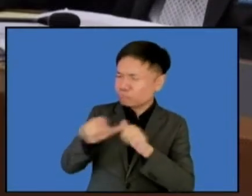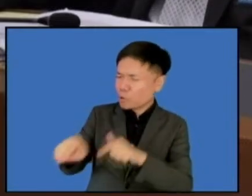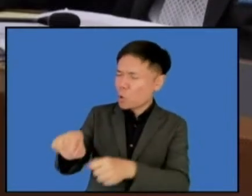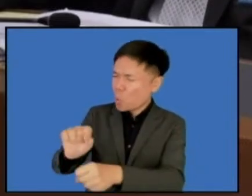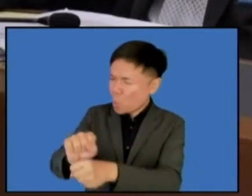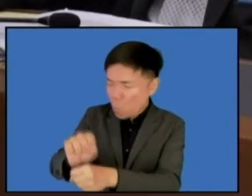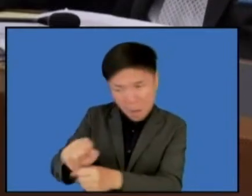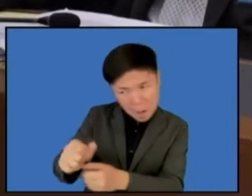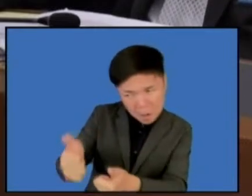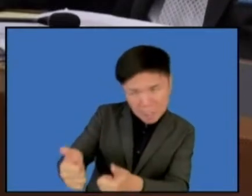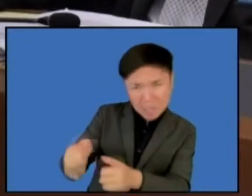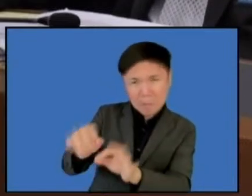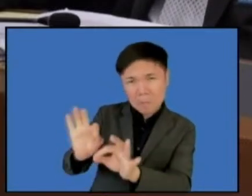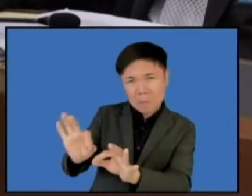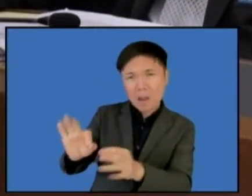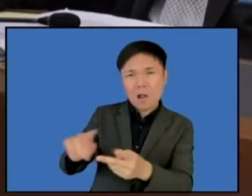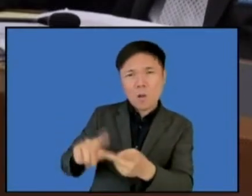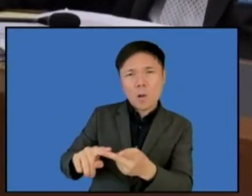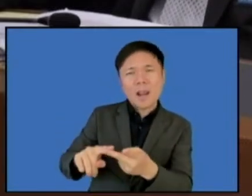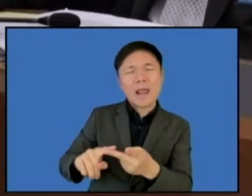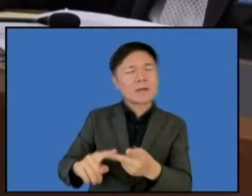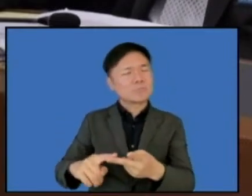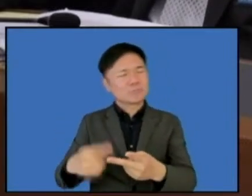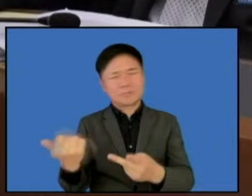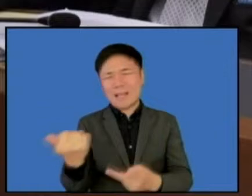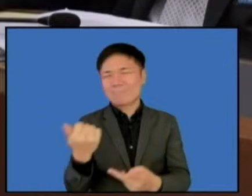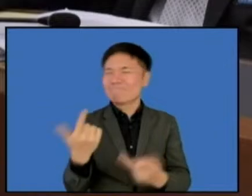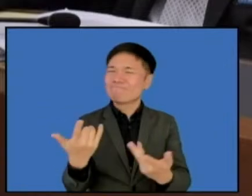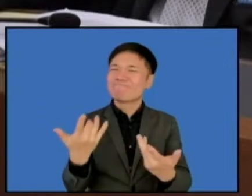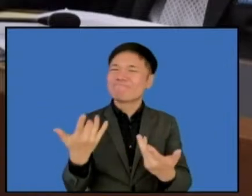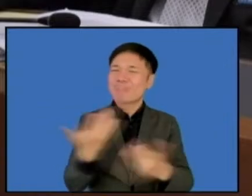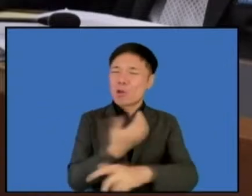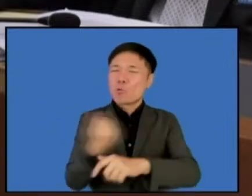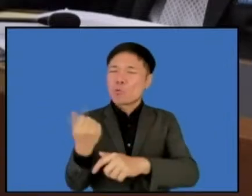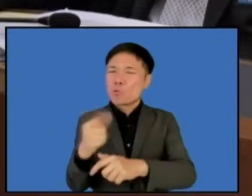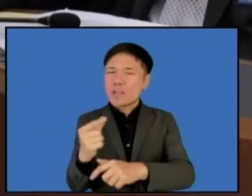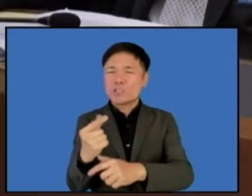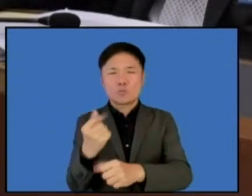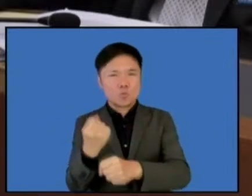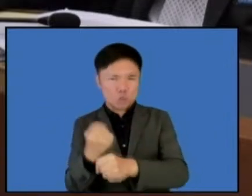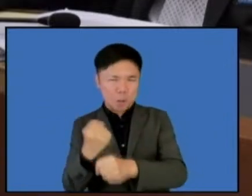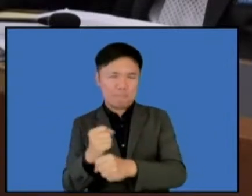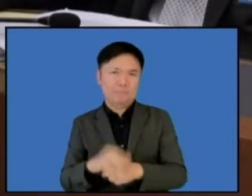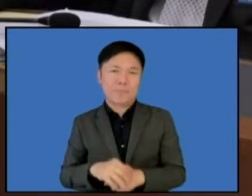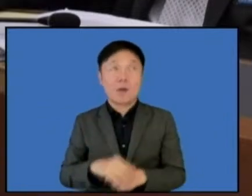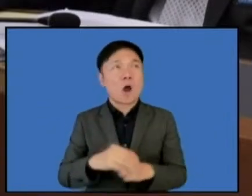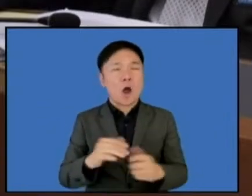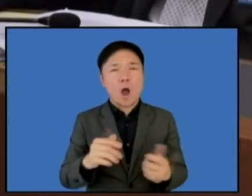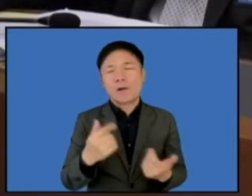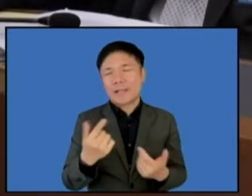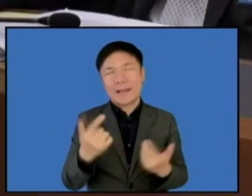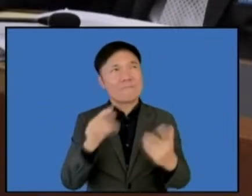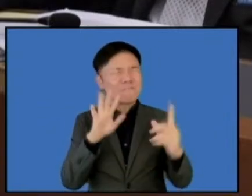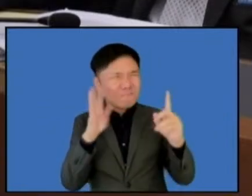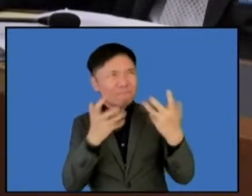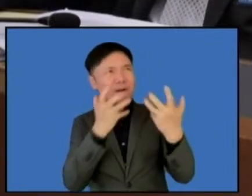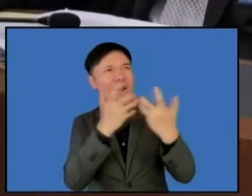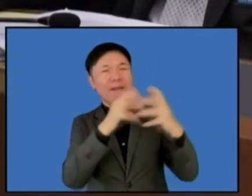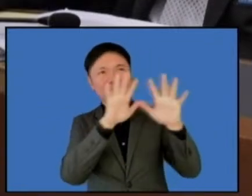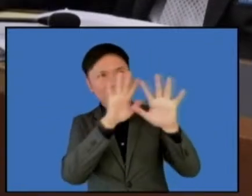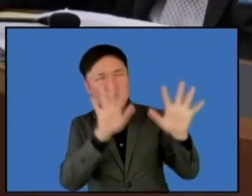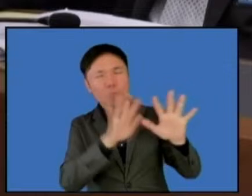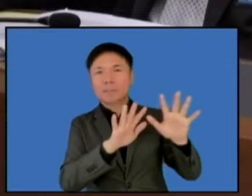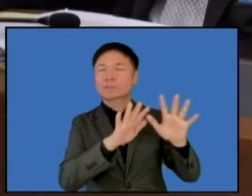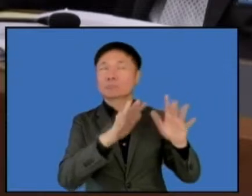also want to enter into, and we are in fact doing that, green BLAs, green job BLAs with several other